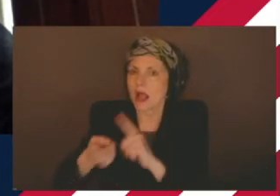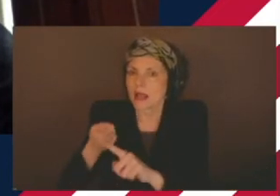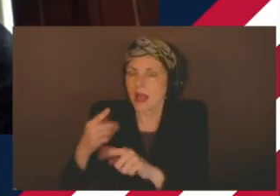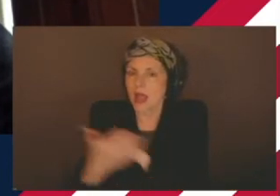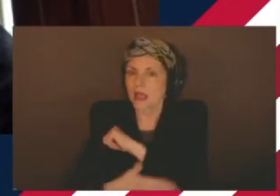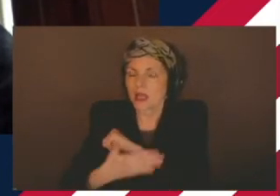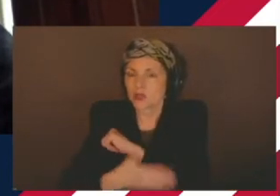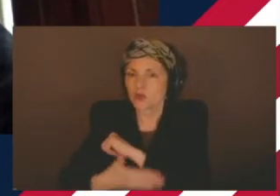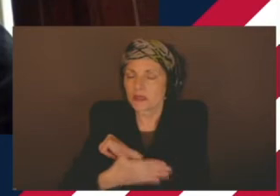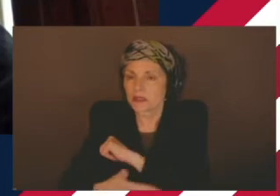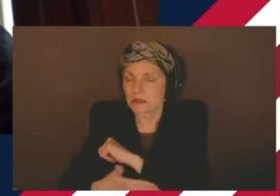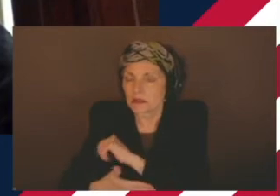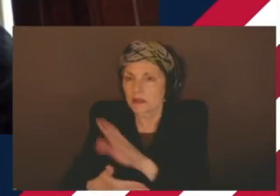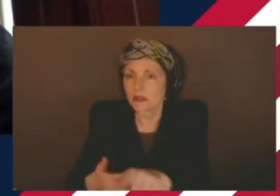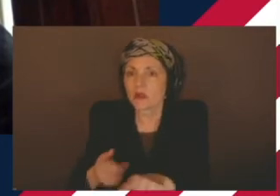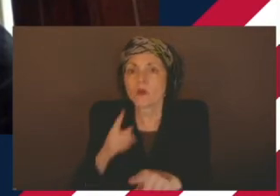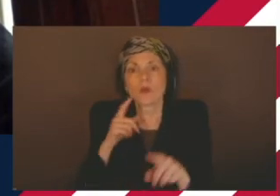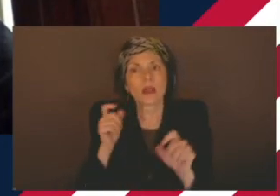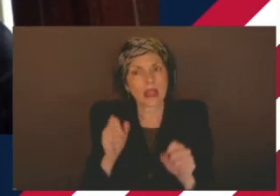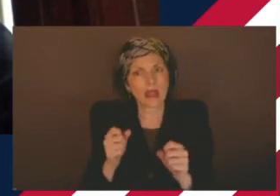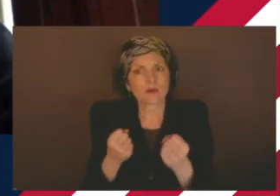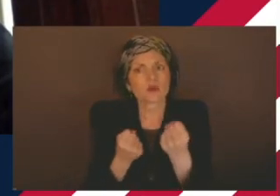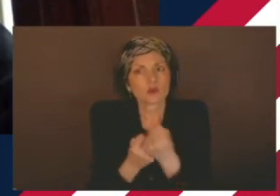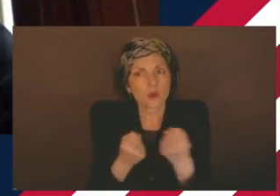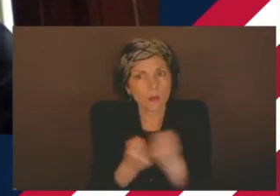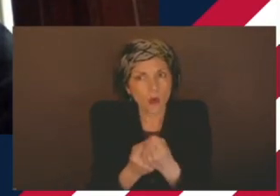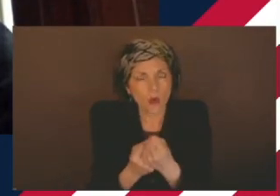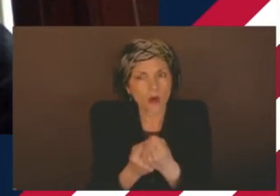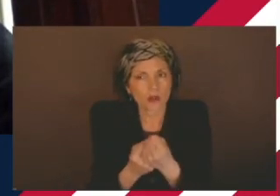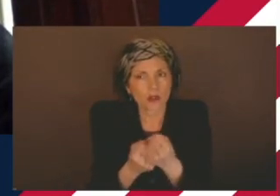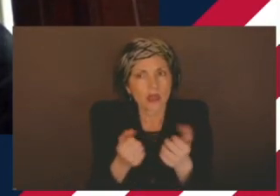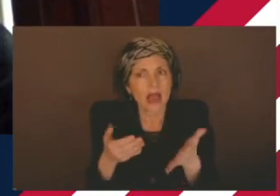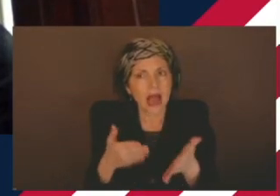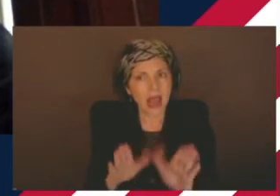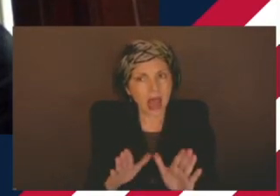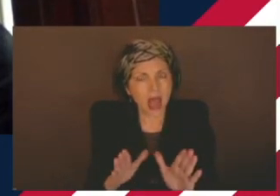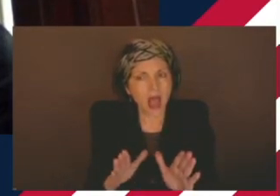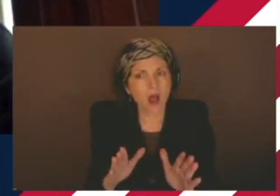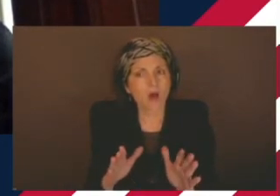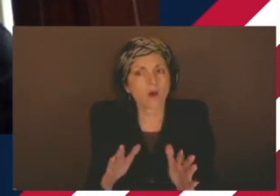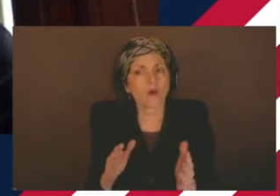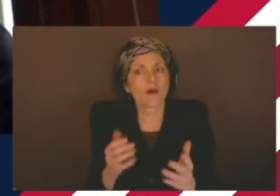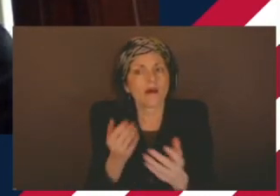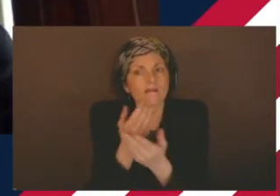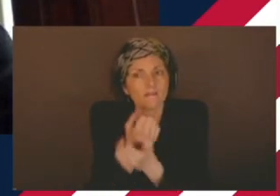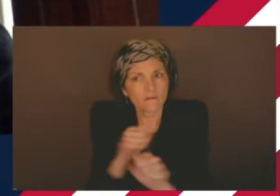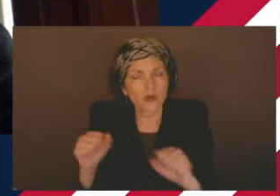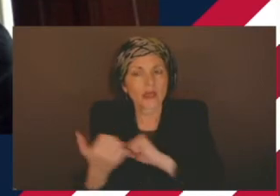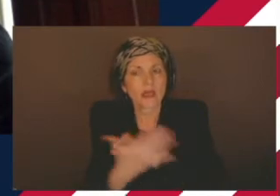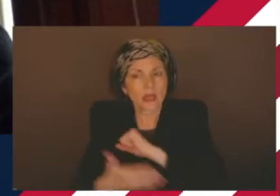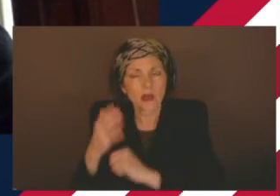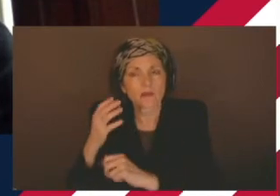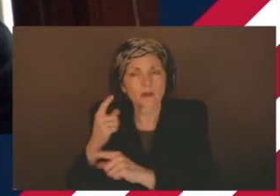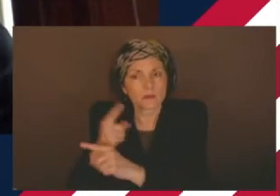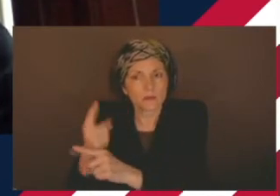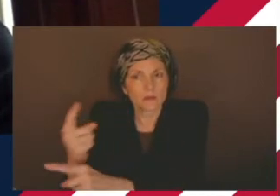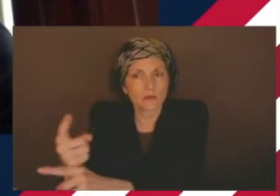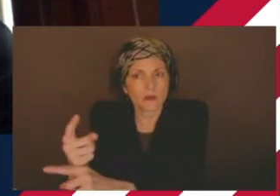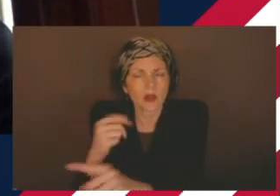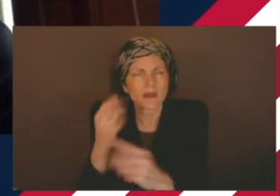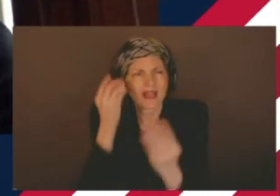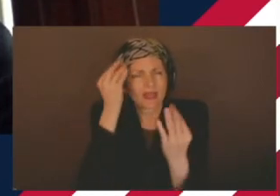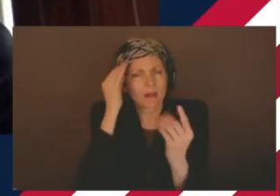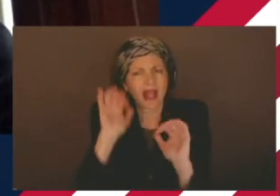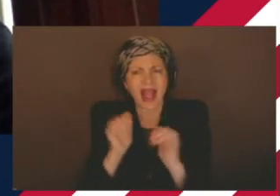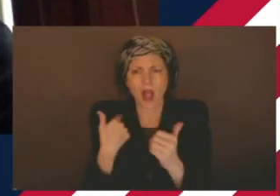that actually supports and enables democracy, but thinking about how we actually build for the future. So right